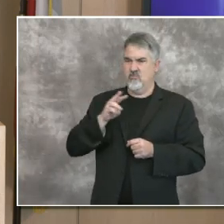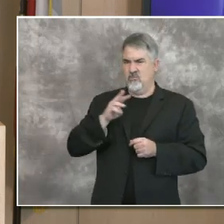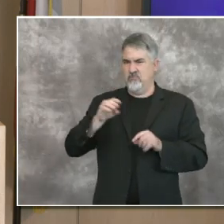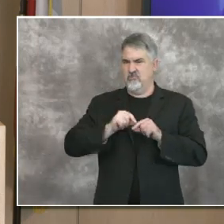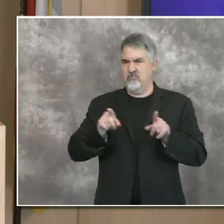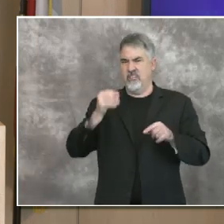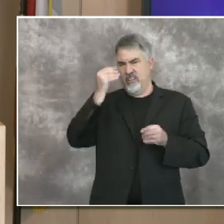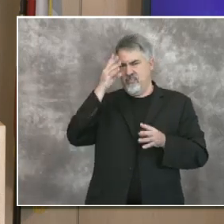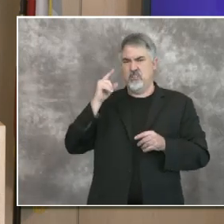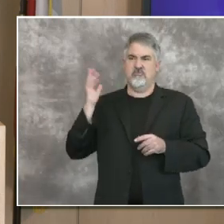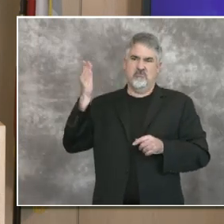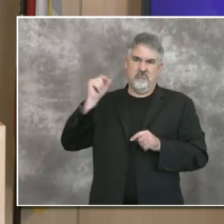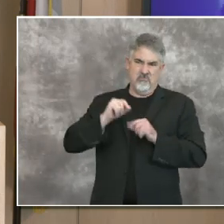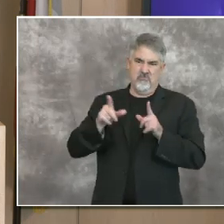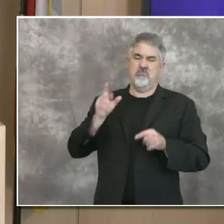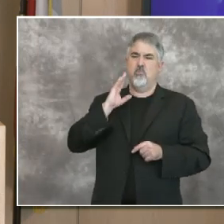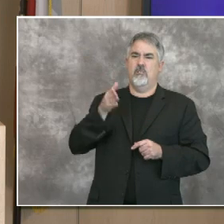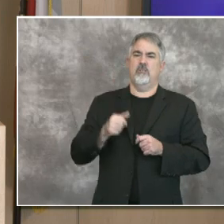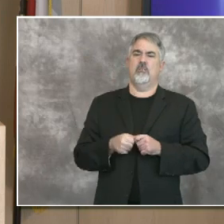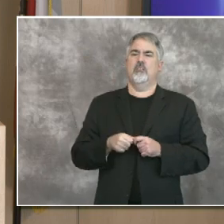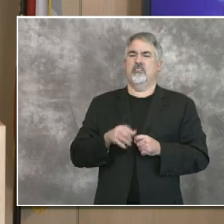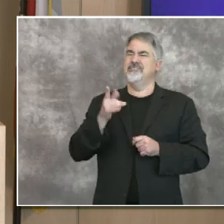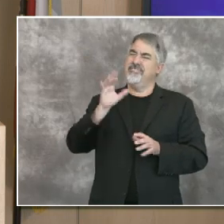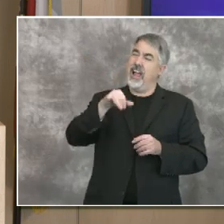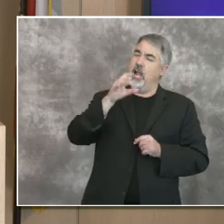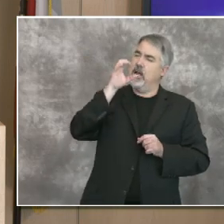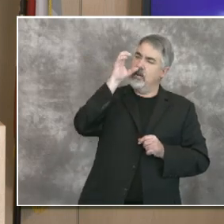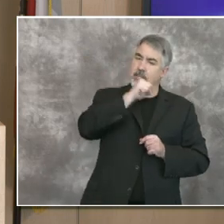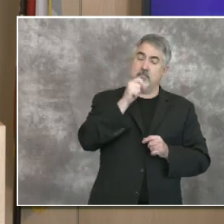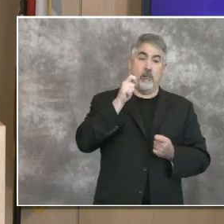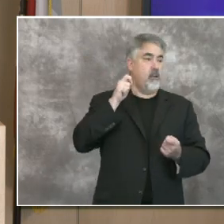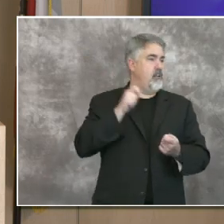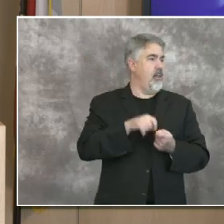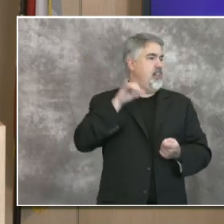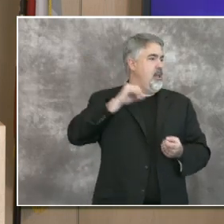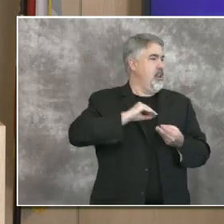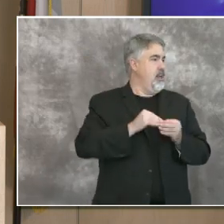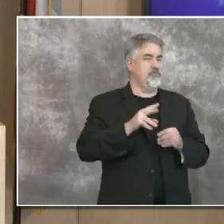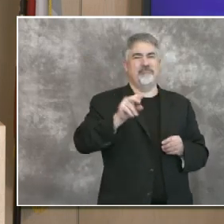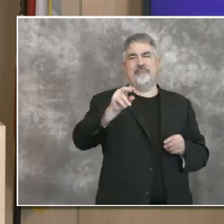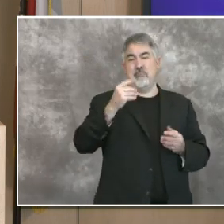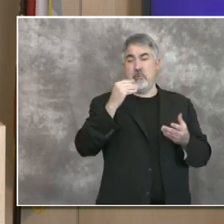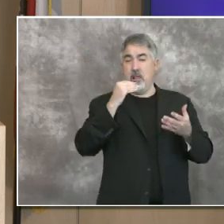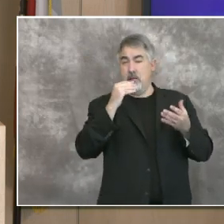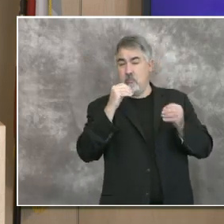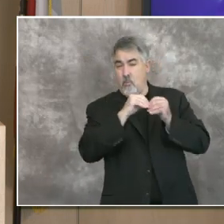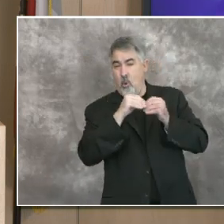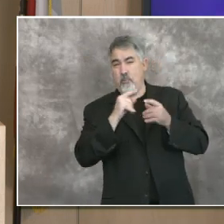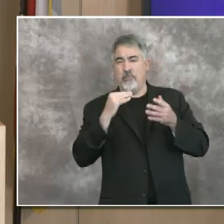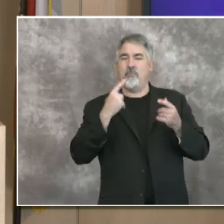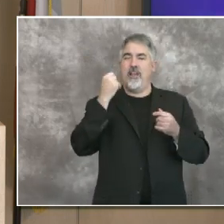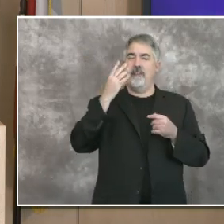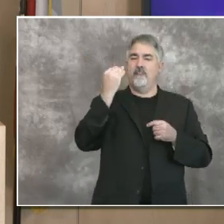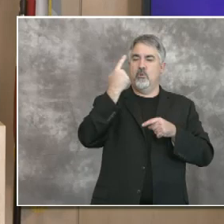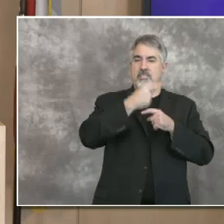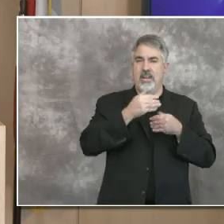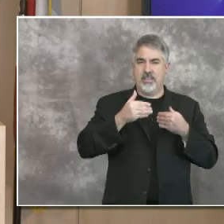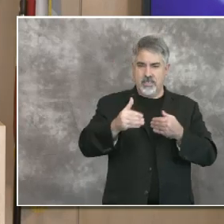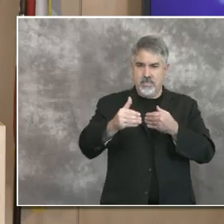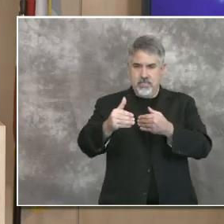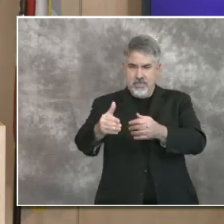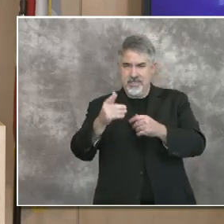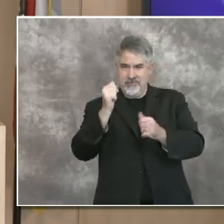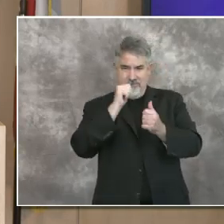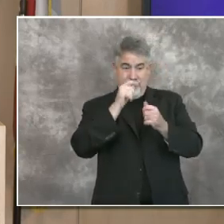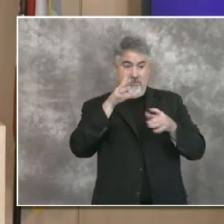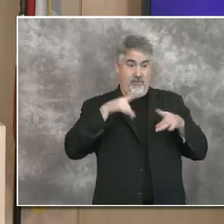is based on, it is an estimated recovery of 14 days after positive cases, adjusted for any loss of life.